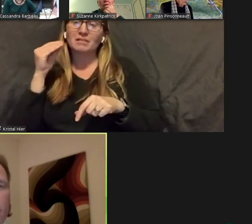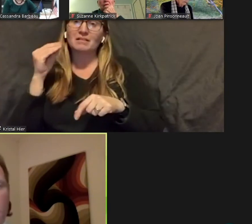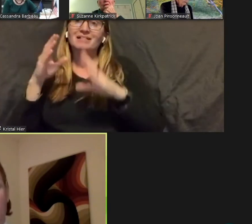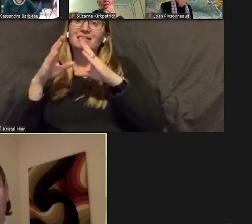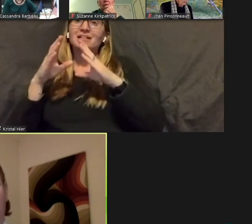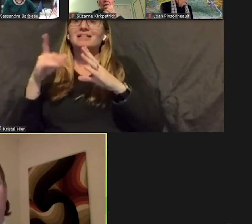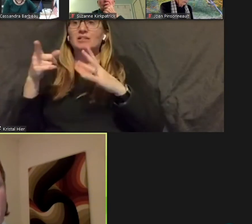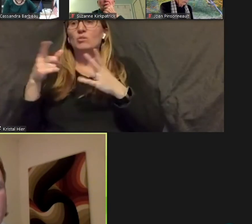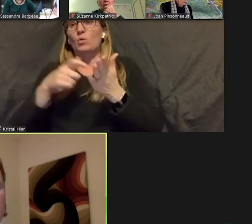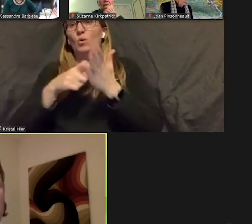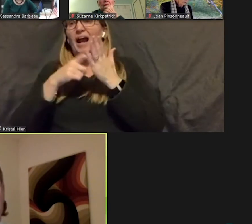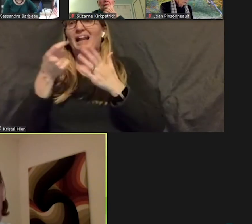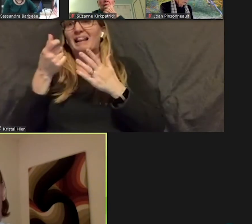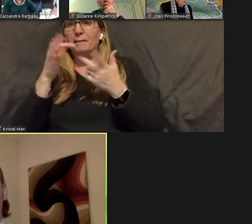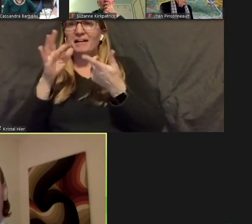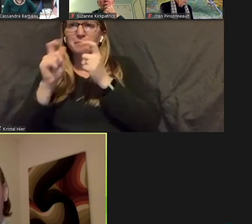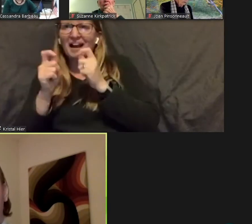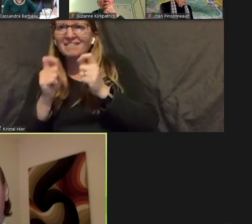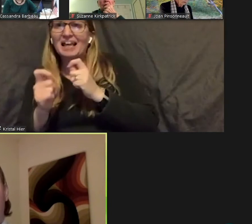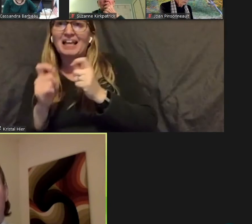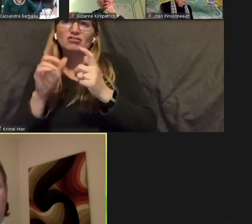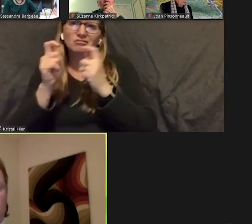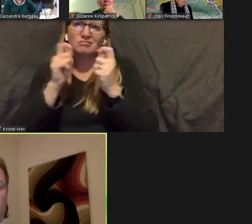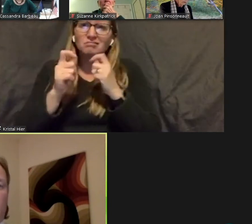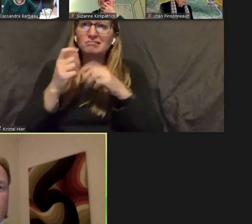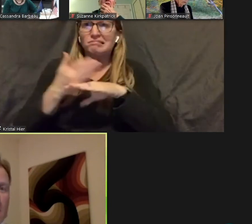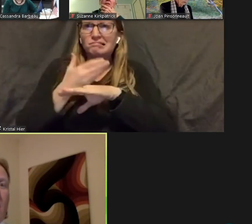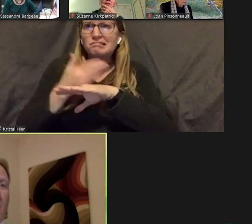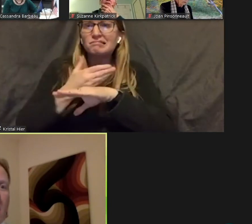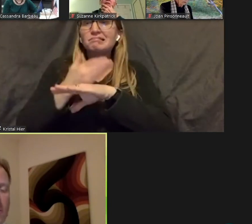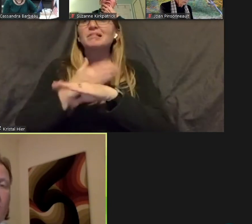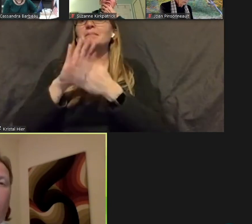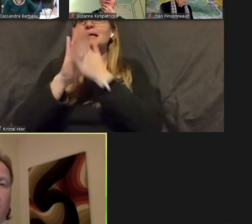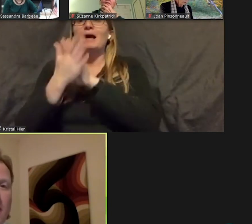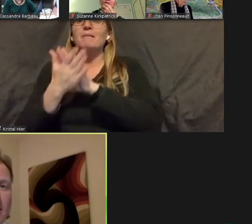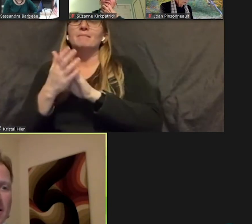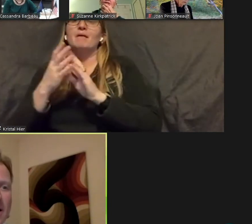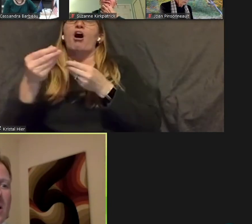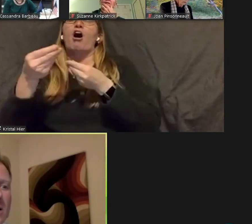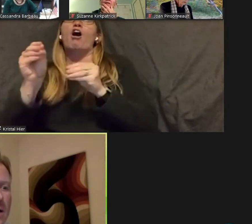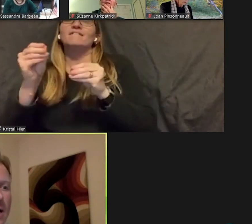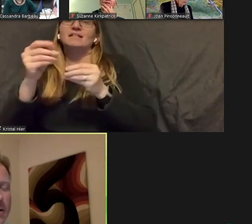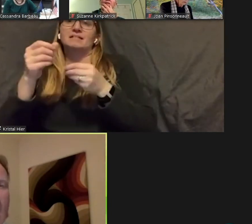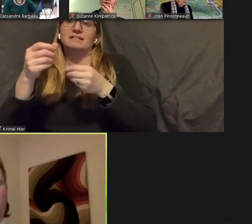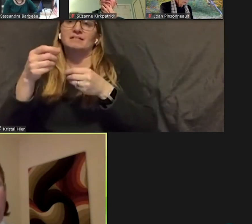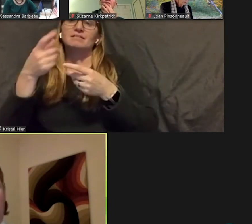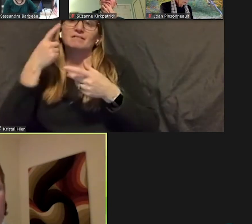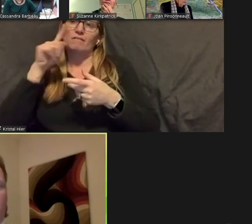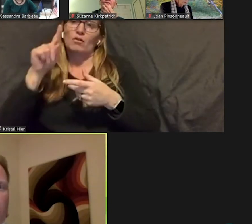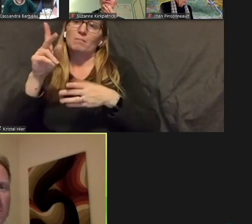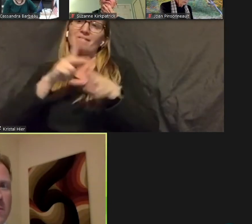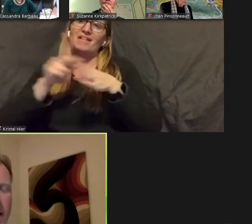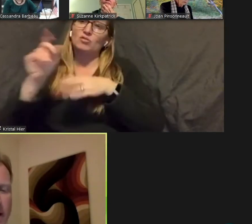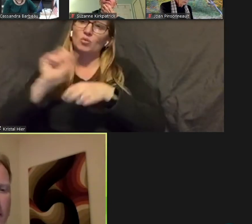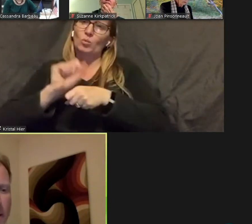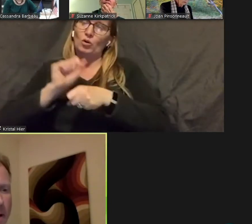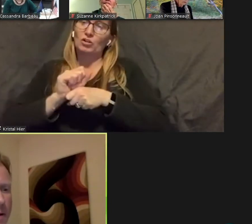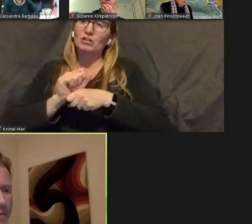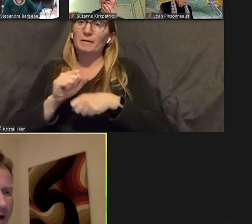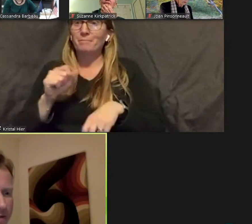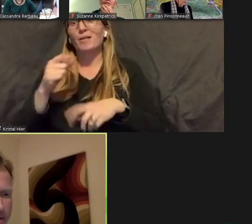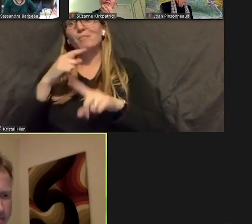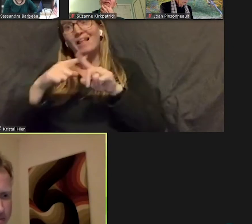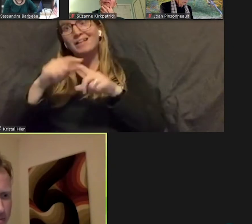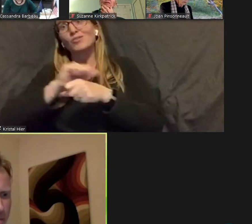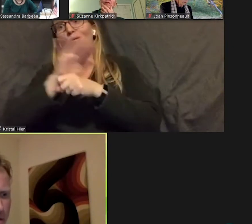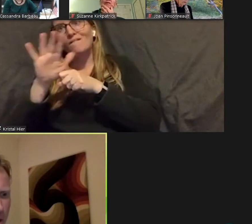bit of activity and modification to make them appropriate for professionalizing professional workspaces in the time of an airborne pandemic